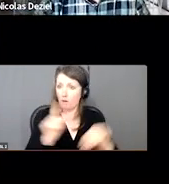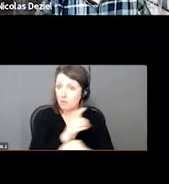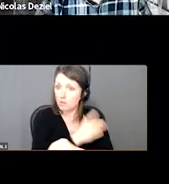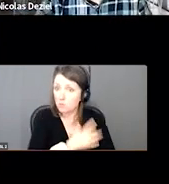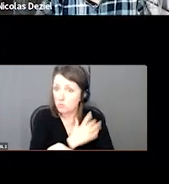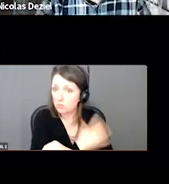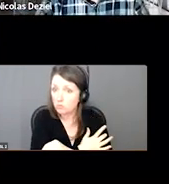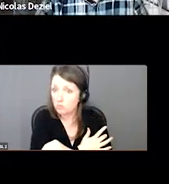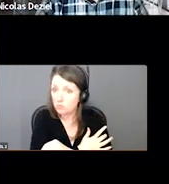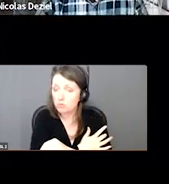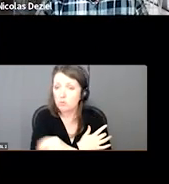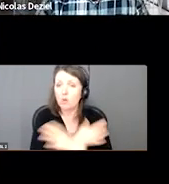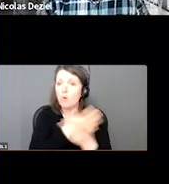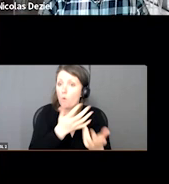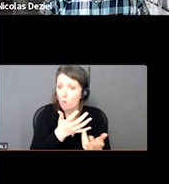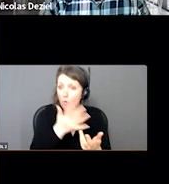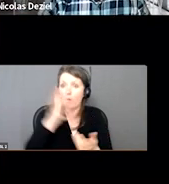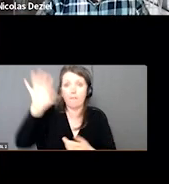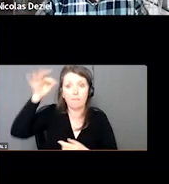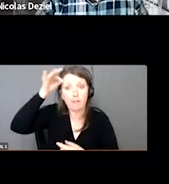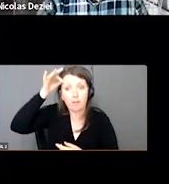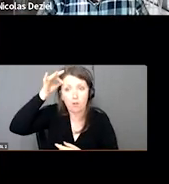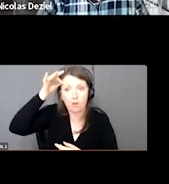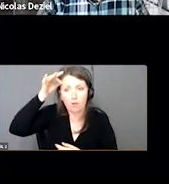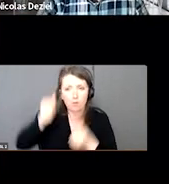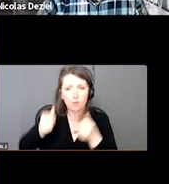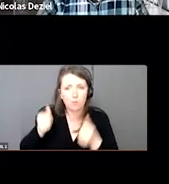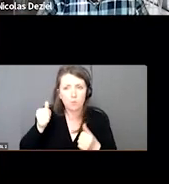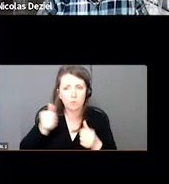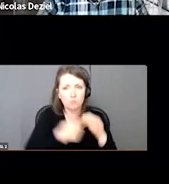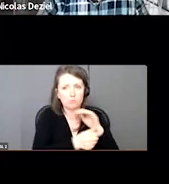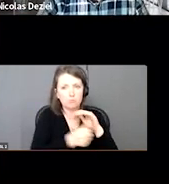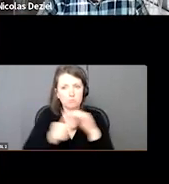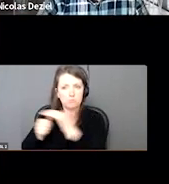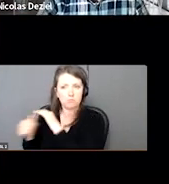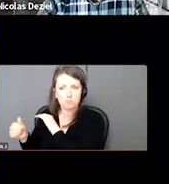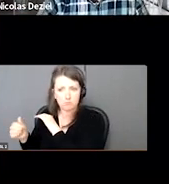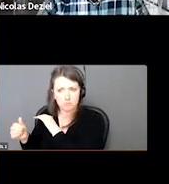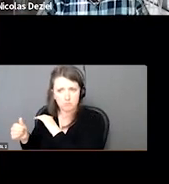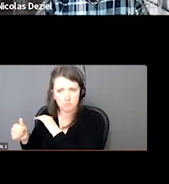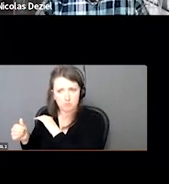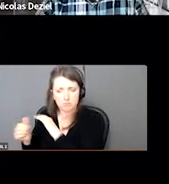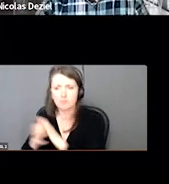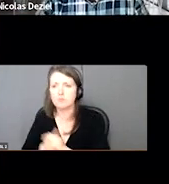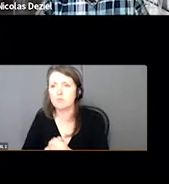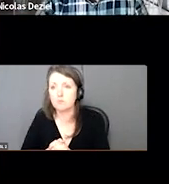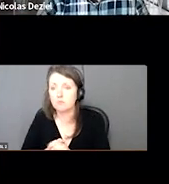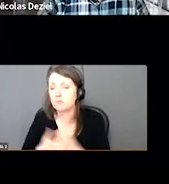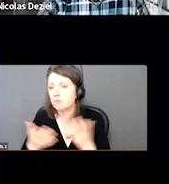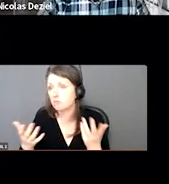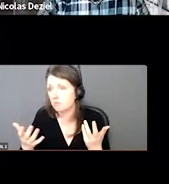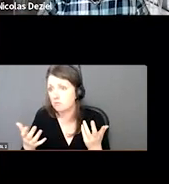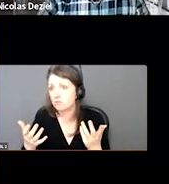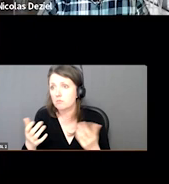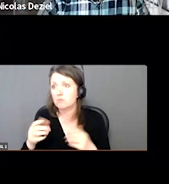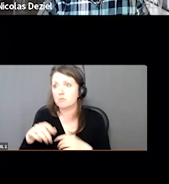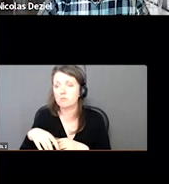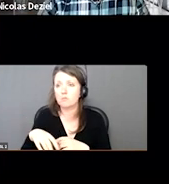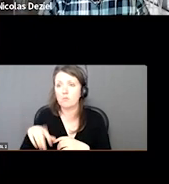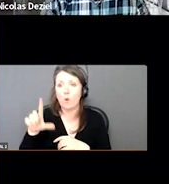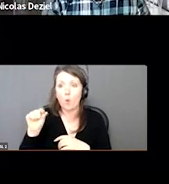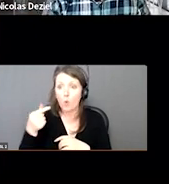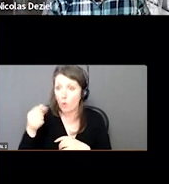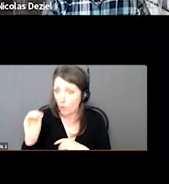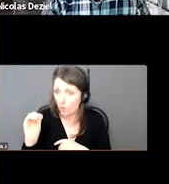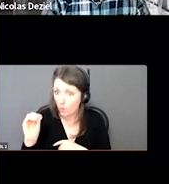the federal level. The trademark is about protecting the visual identity. It could be a logo, a word, for example, for which you want the